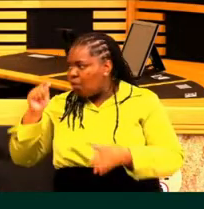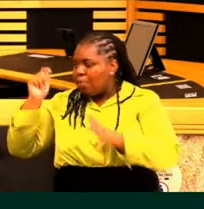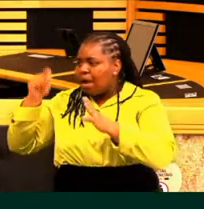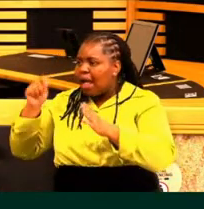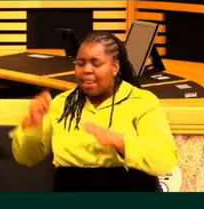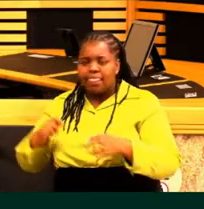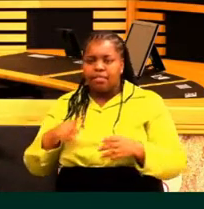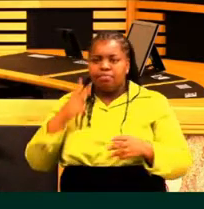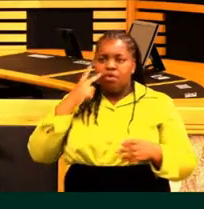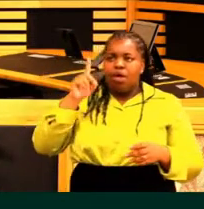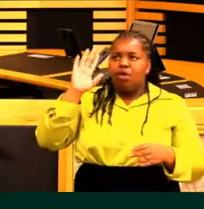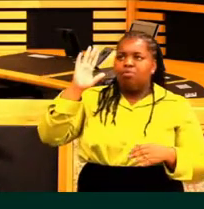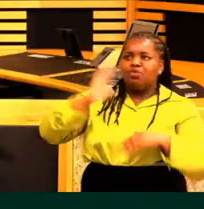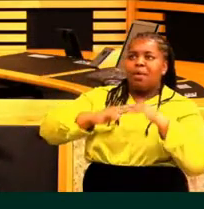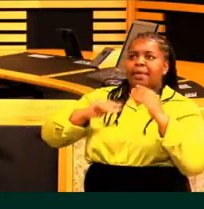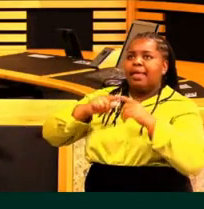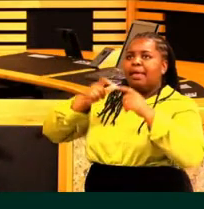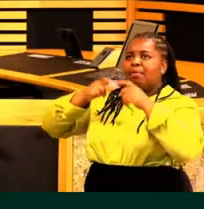upstairs